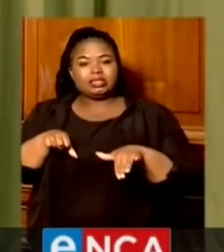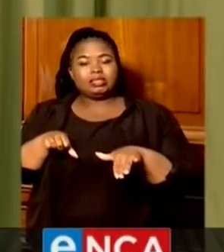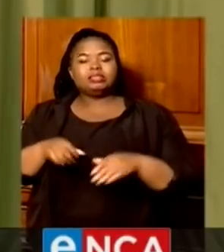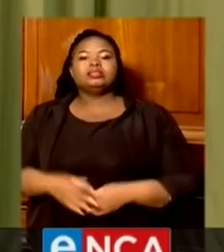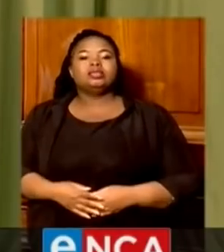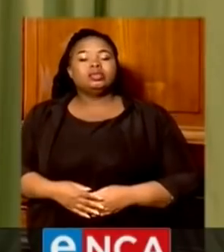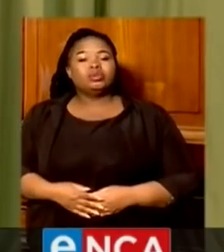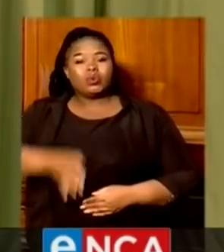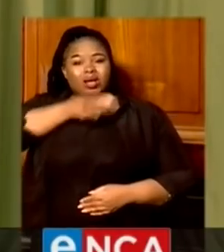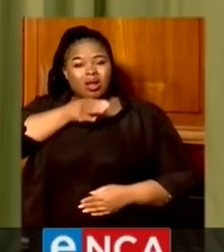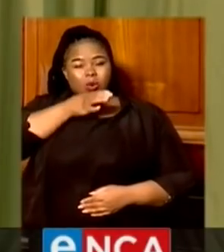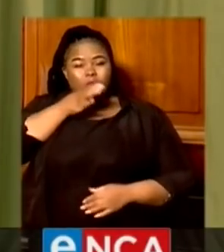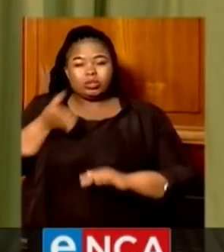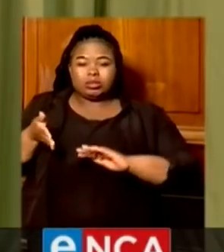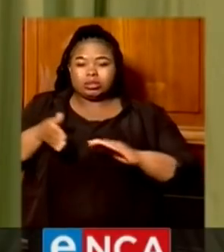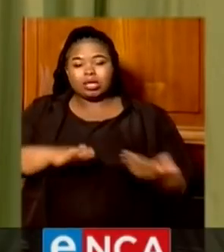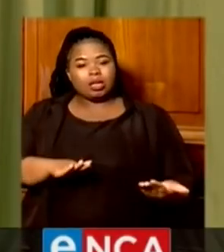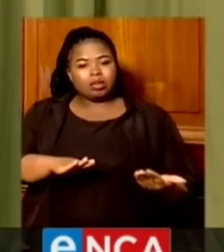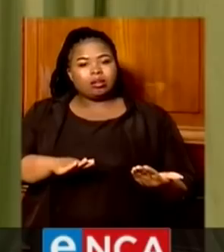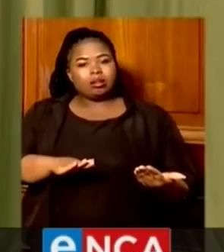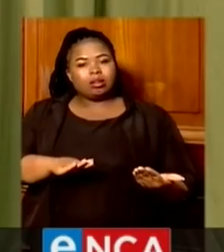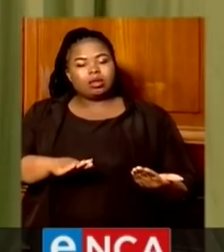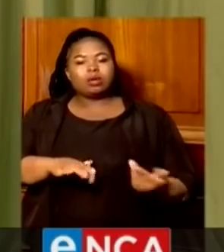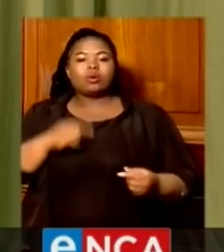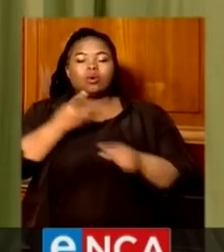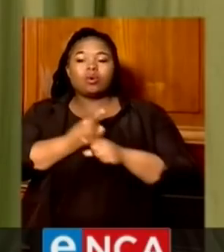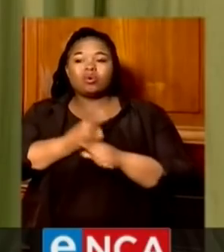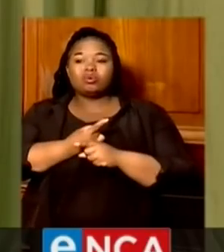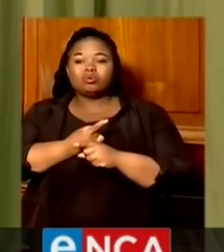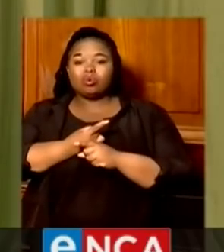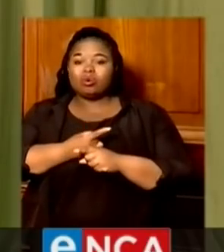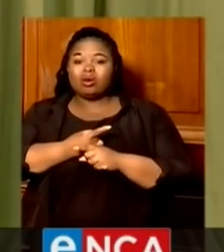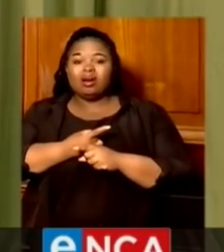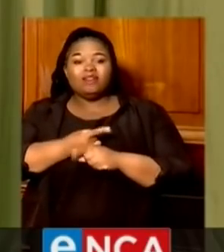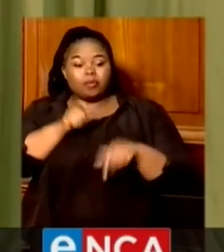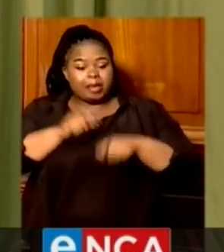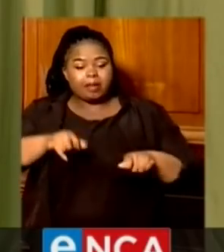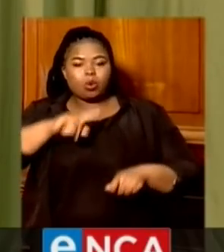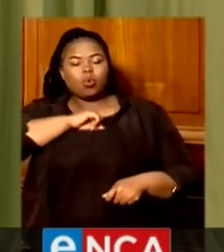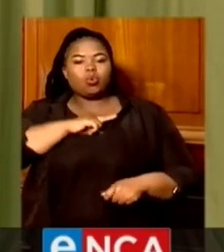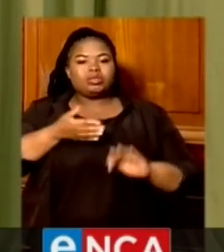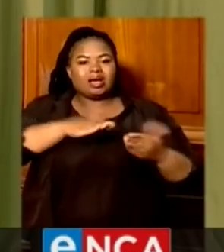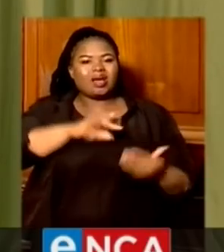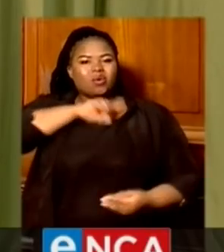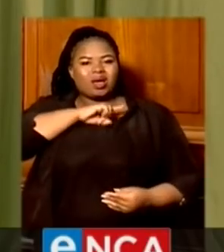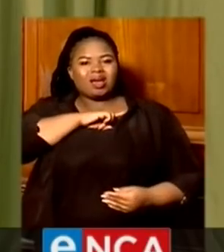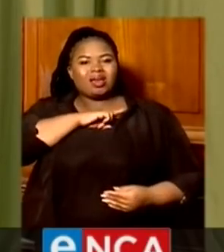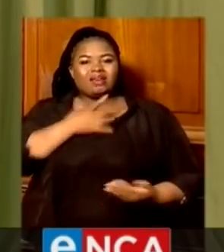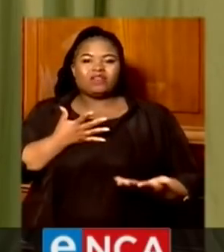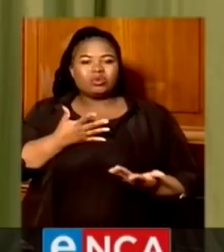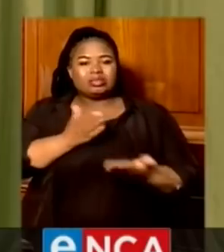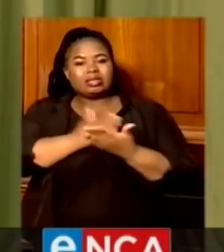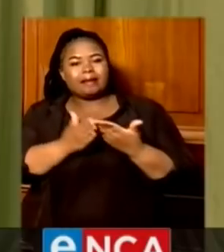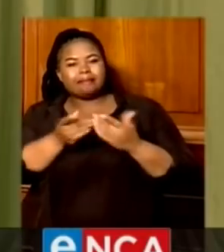trauma deaths exceeded deaths attributable to alcohol-related liver cirrhosis and